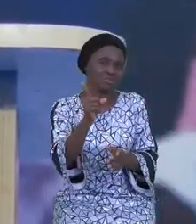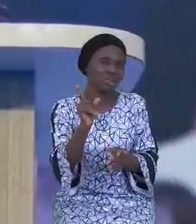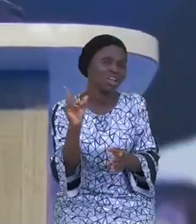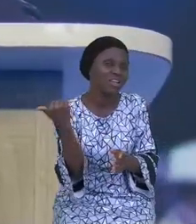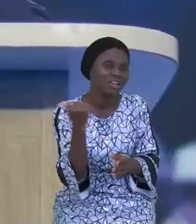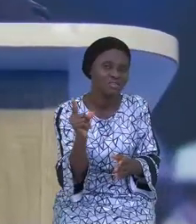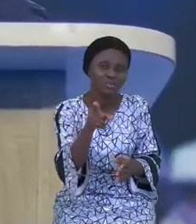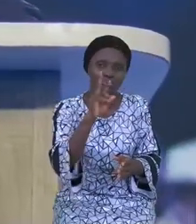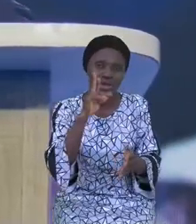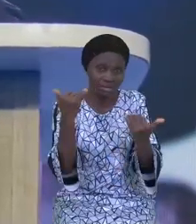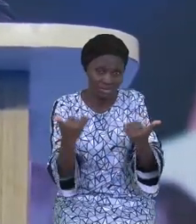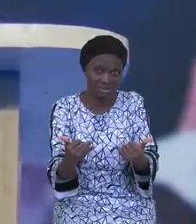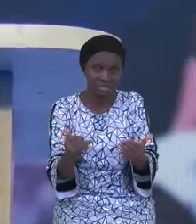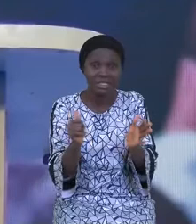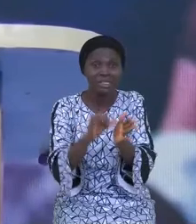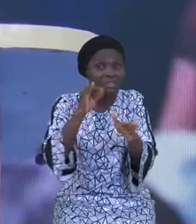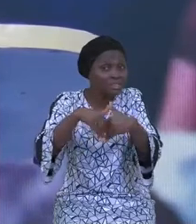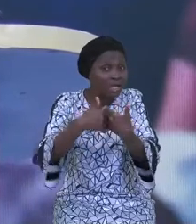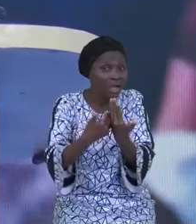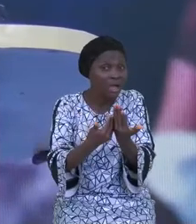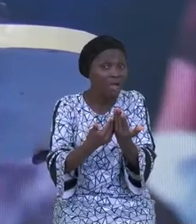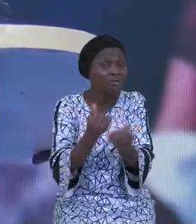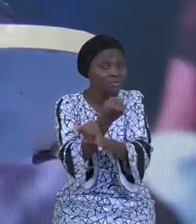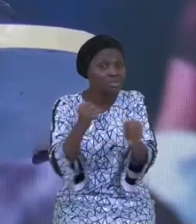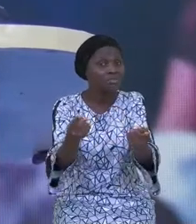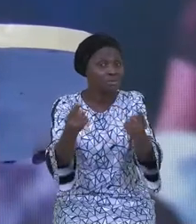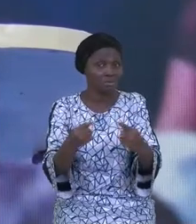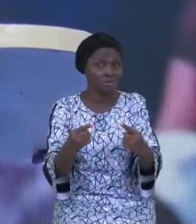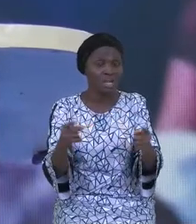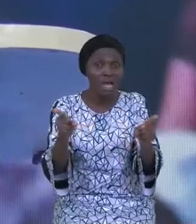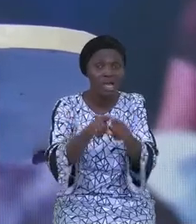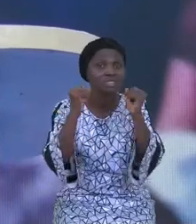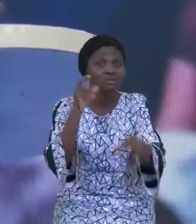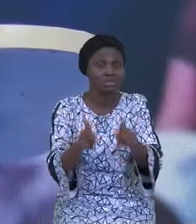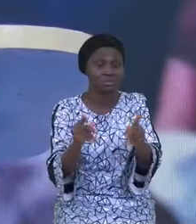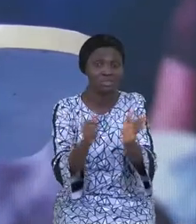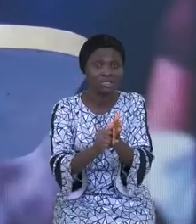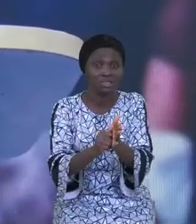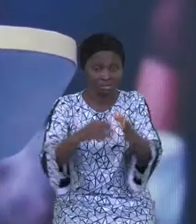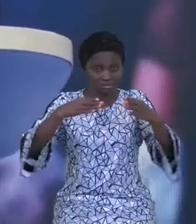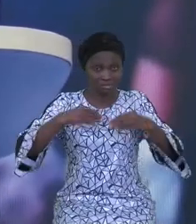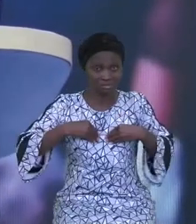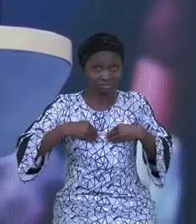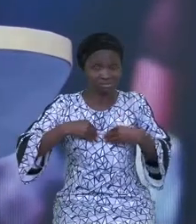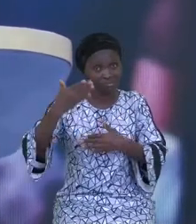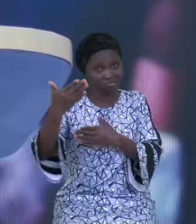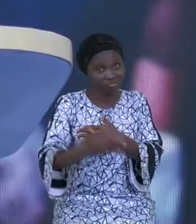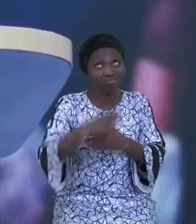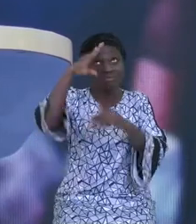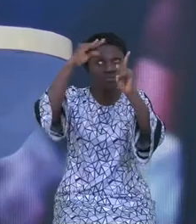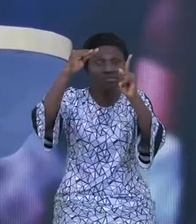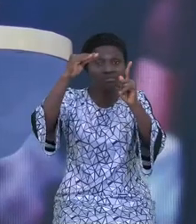salvation comes. As many as received him to them. He gave the